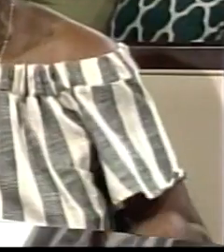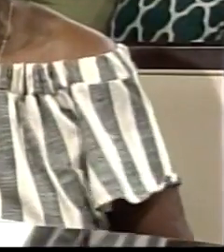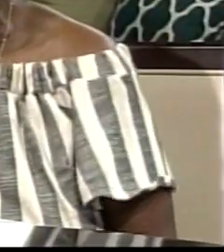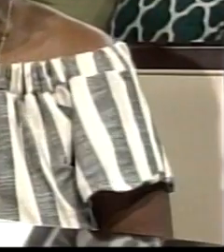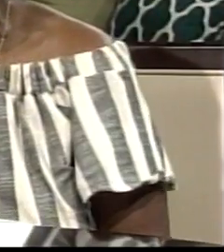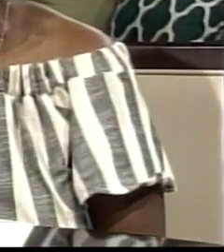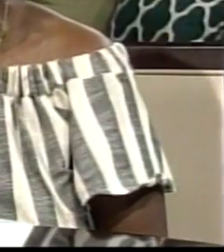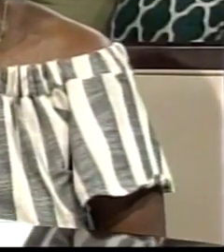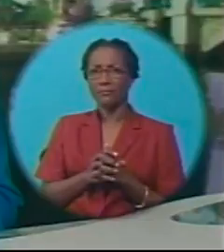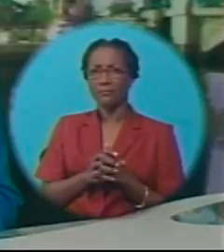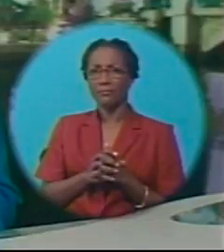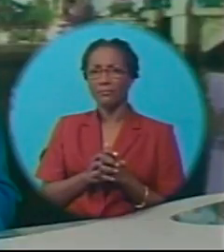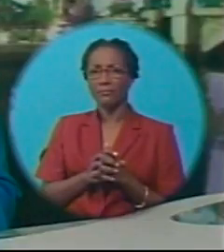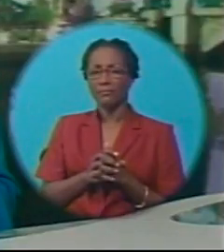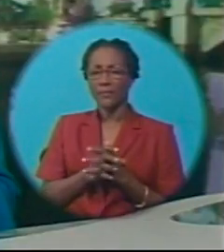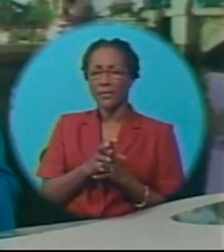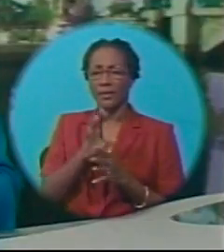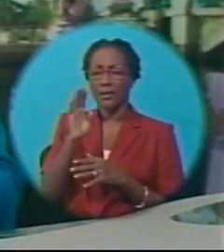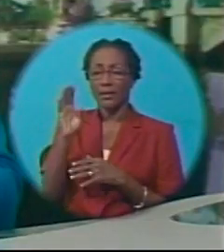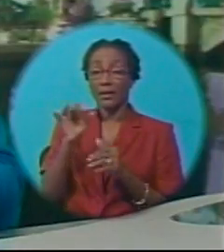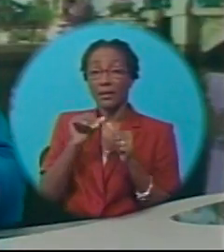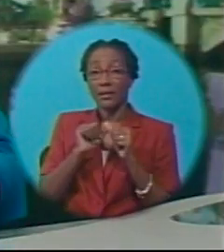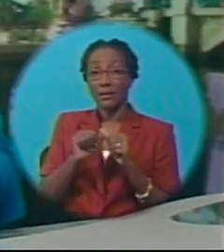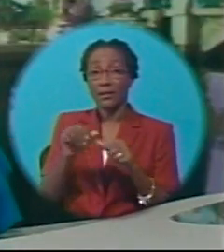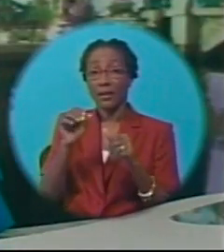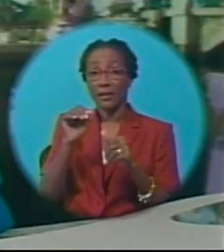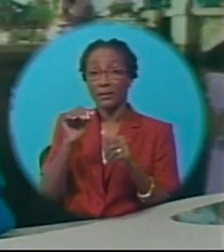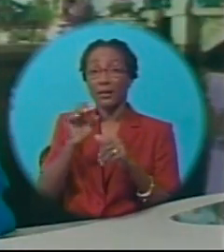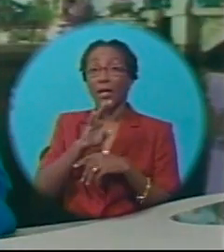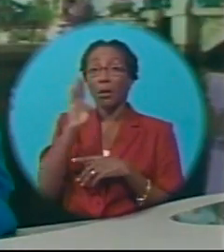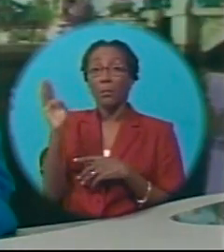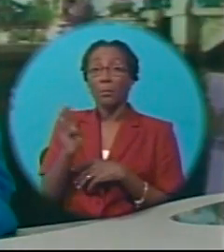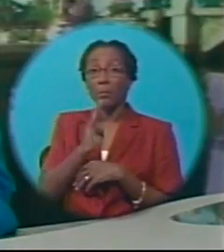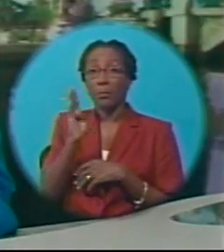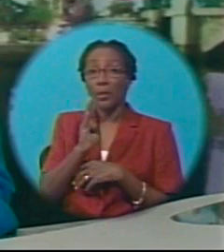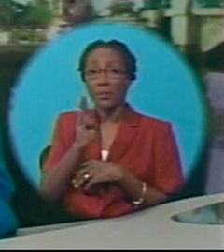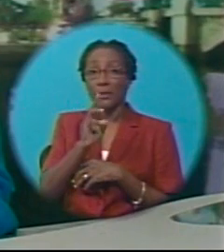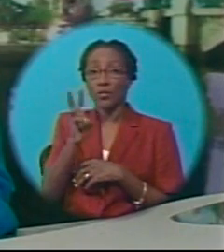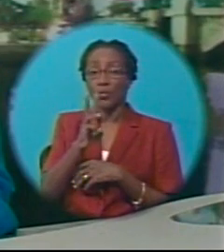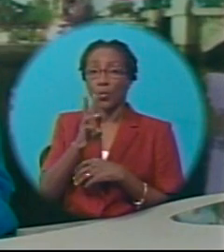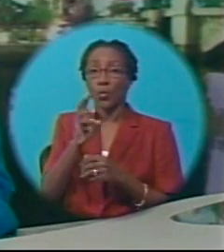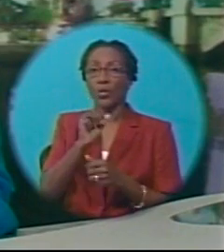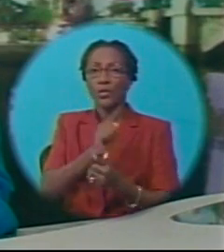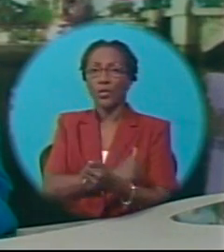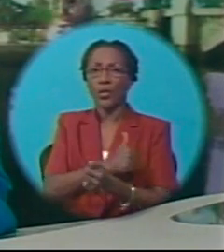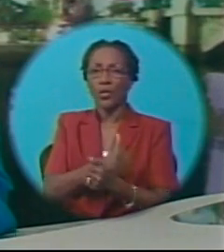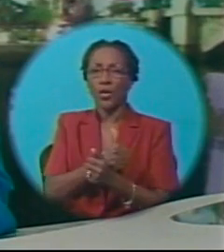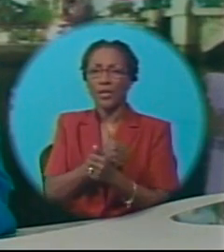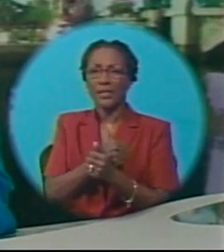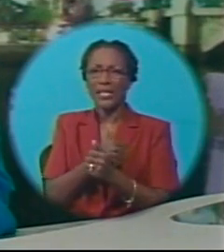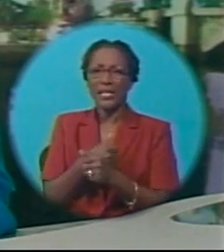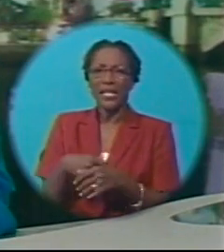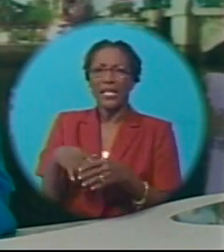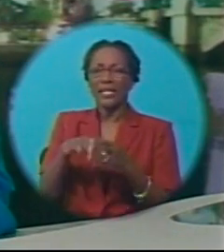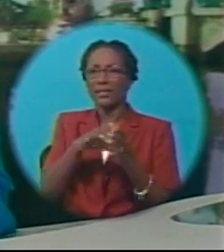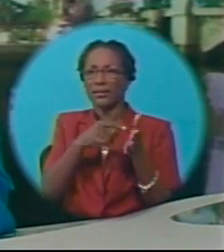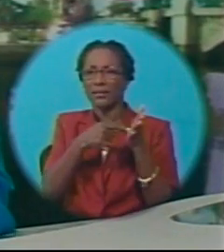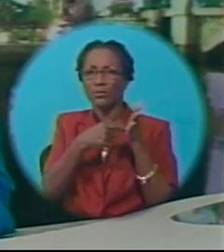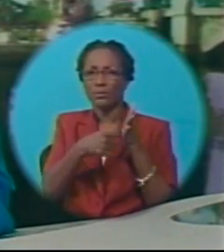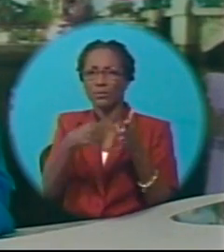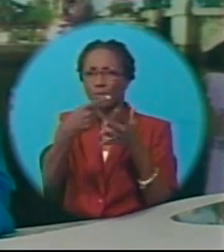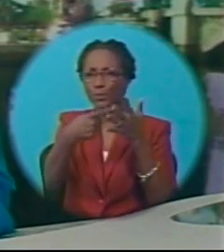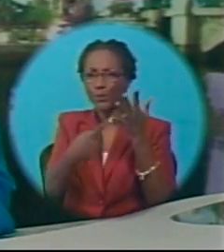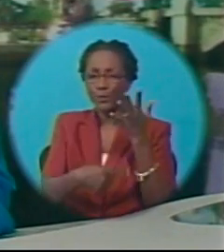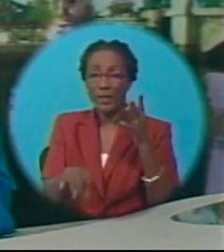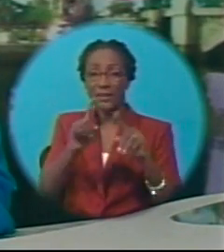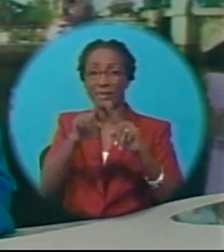out for that as well. Still to come, the Barbados Water Authority is unveiling a fresh series of measures to tackle the water crisis in